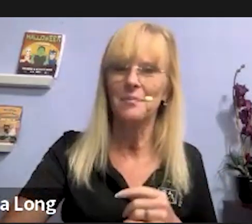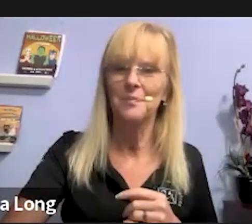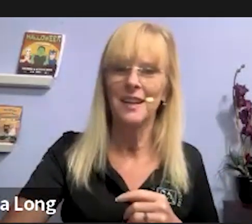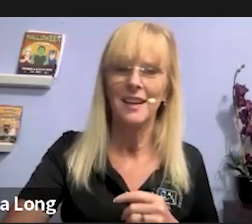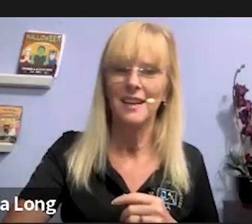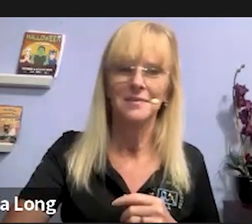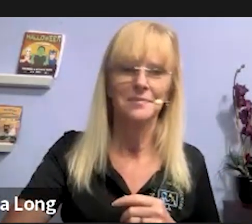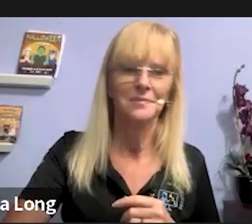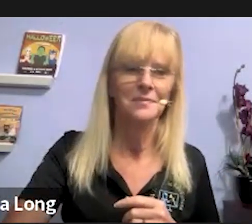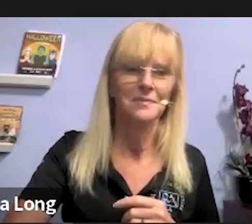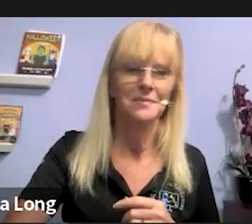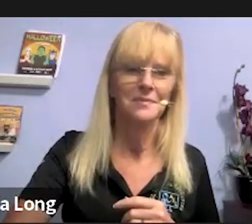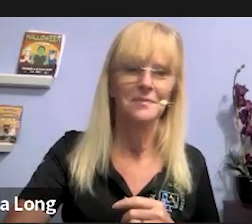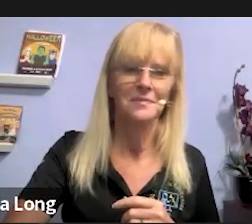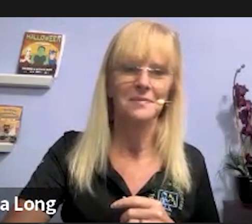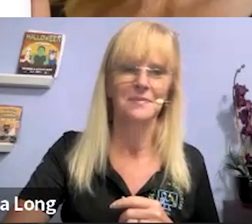go.